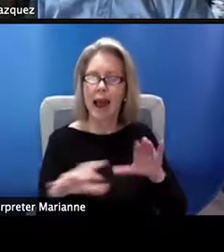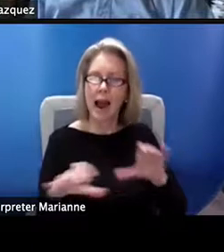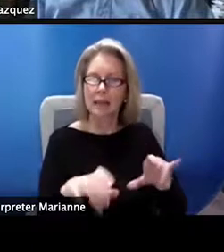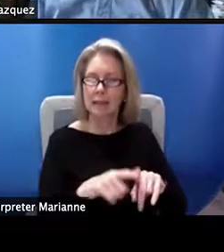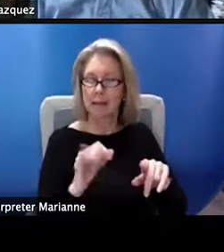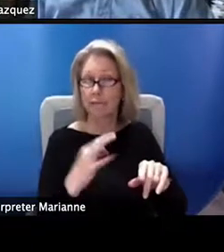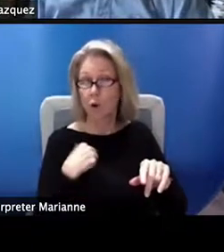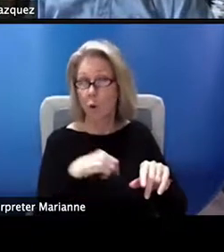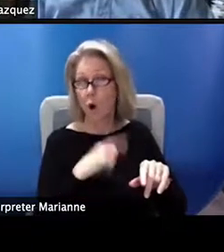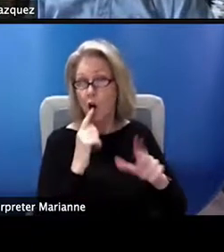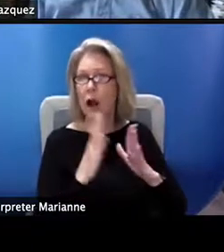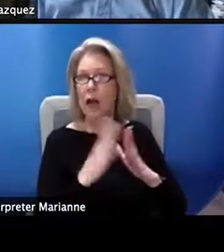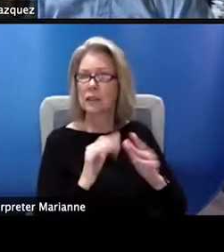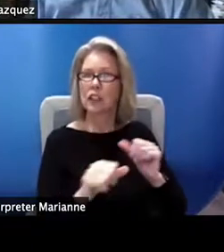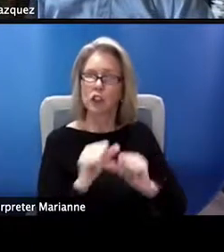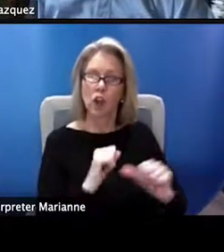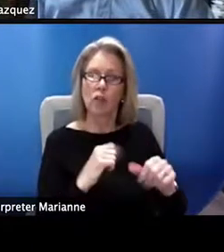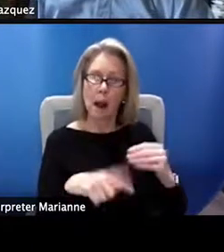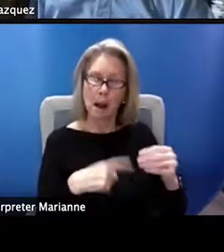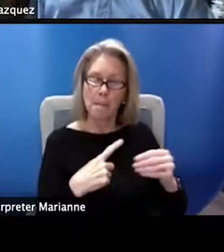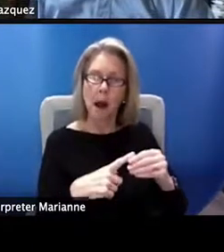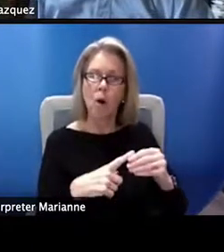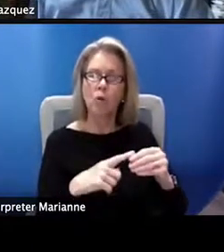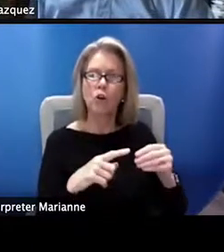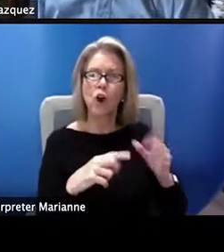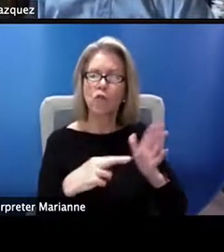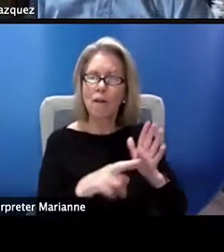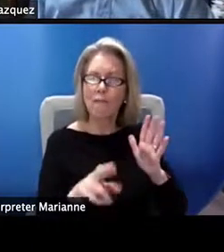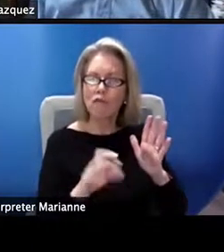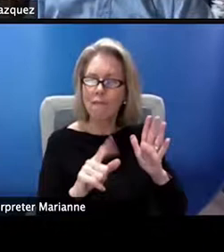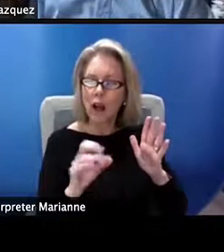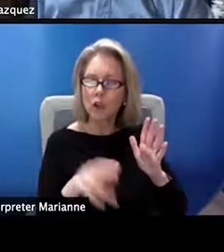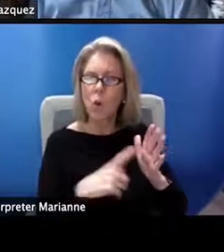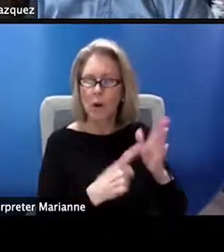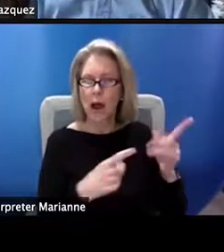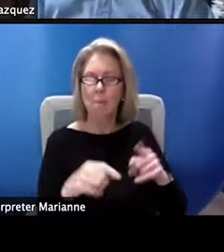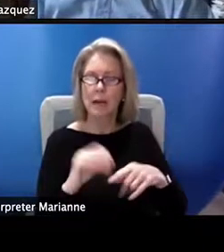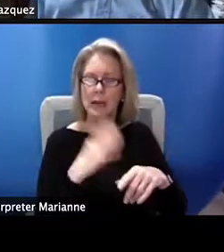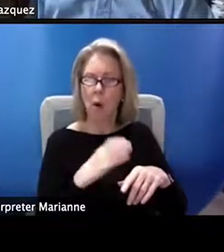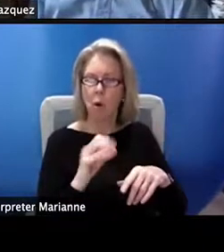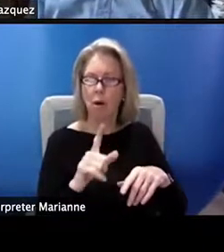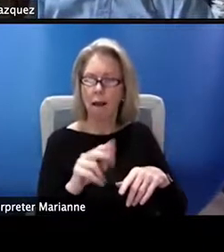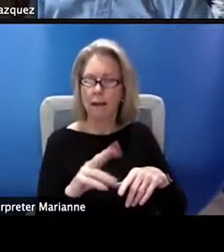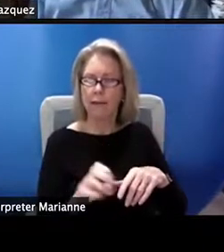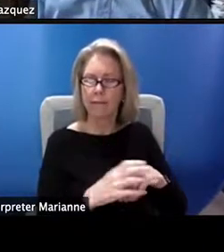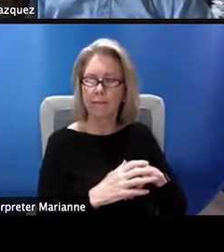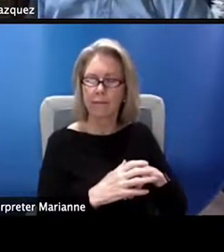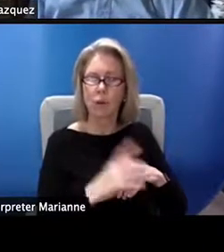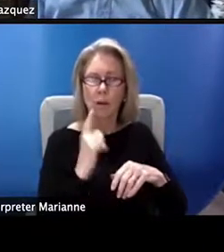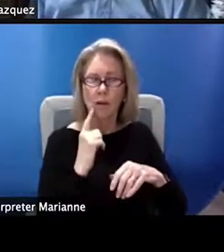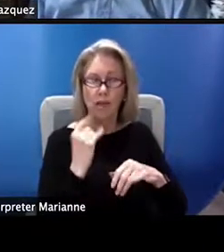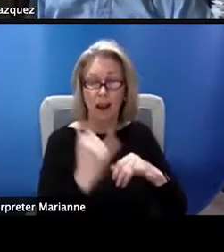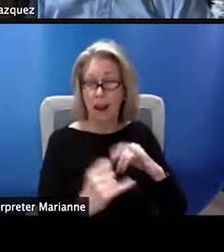are asking each other about the reflection, what is happening in our collective, because we thought that in the last